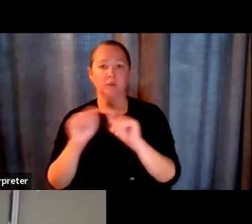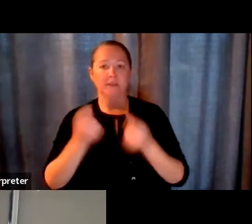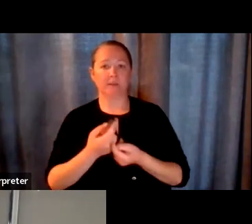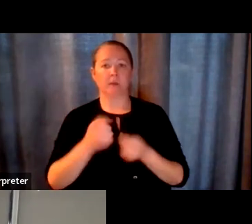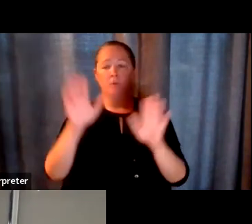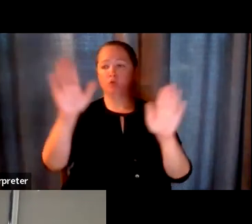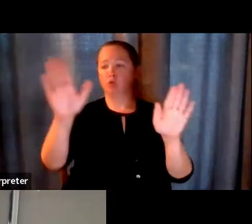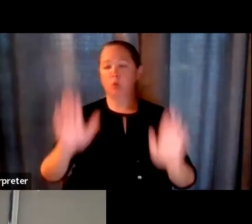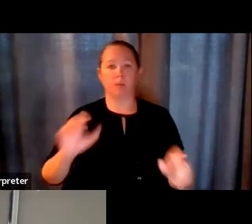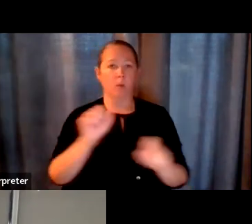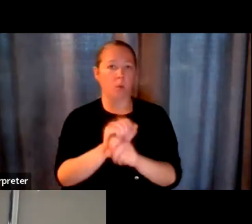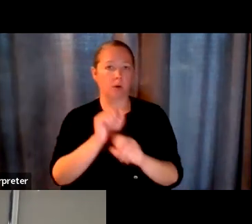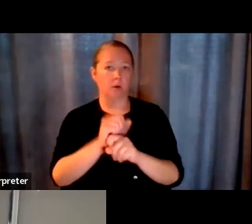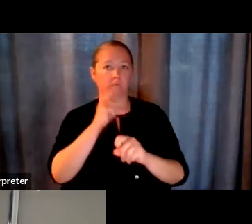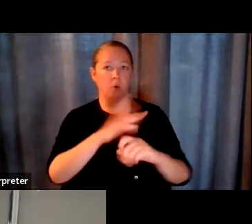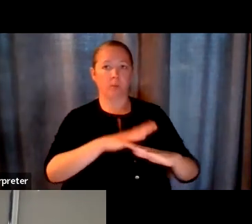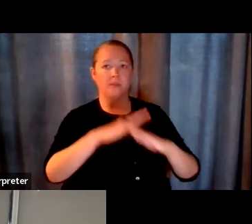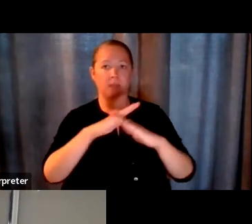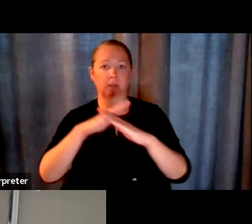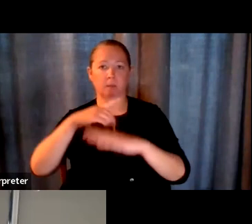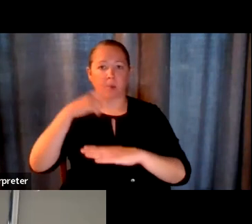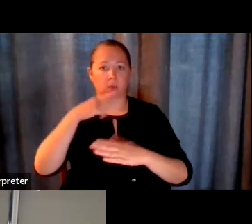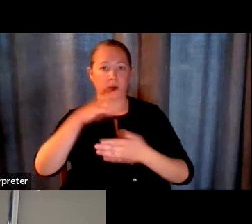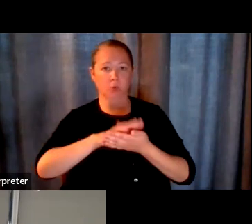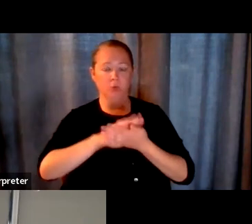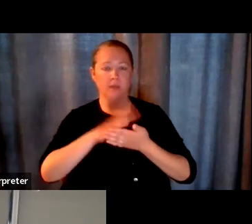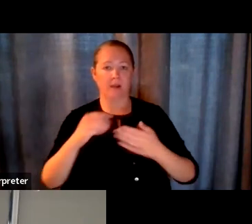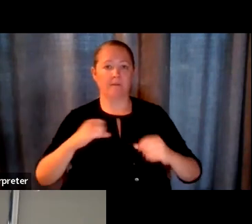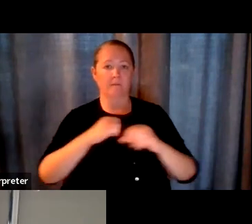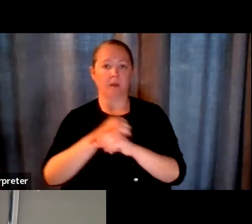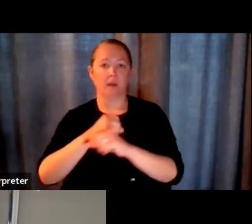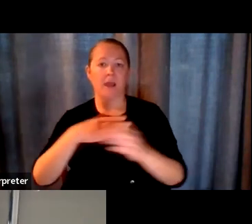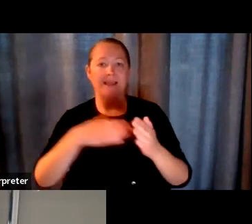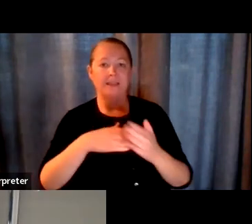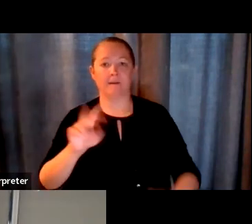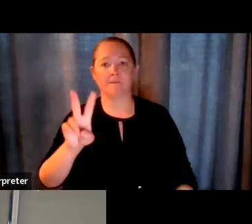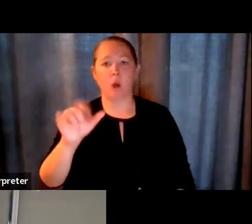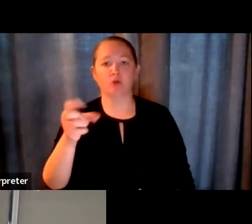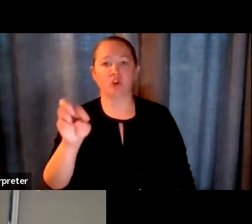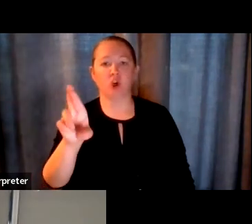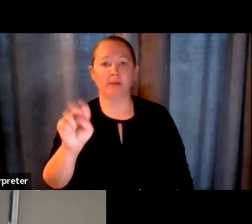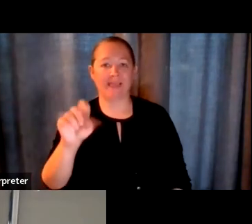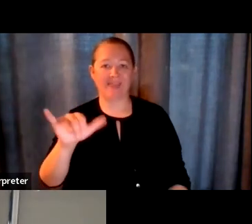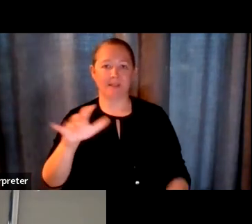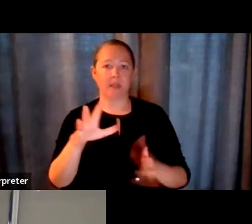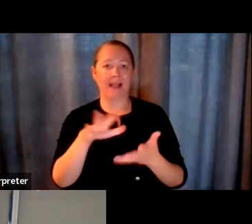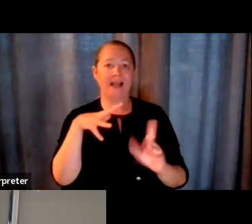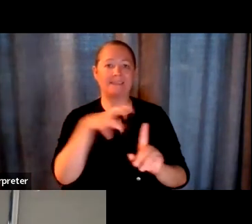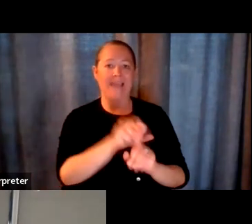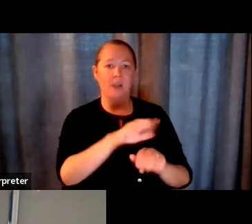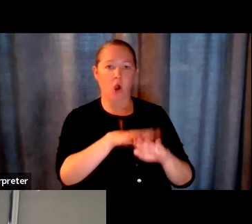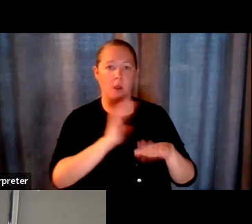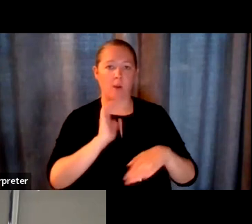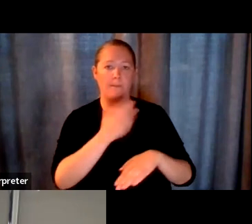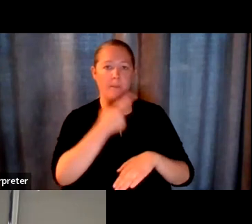work, protecting public schools and fighting against vouchers, which are an attack on our public schools. And I'm not